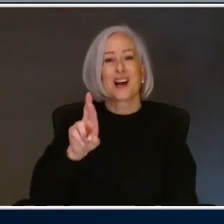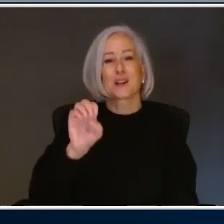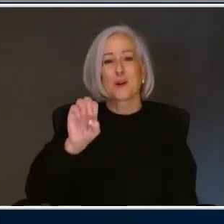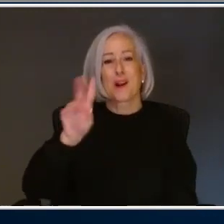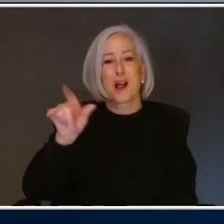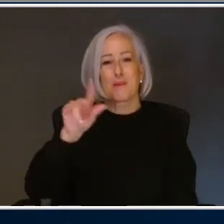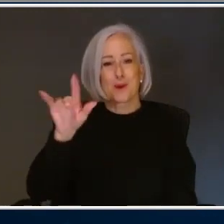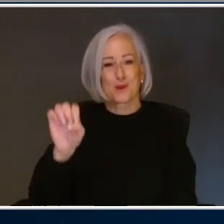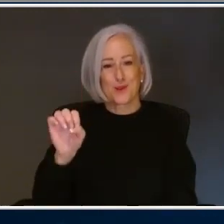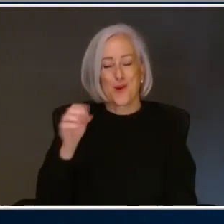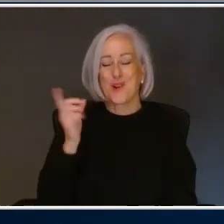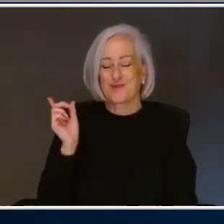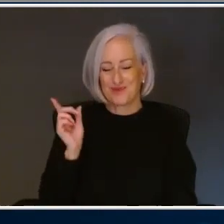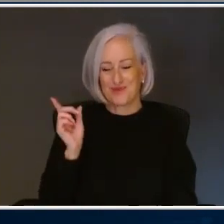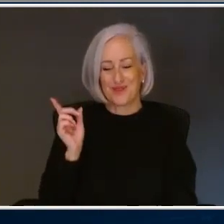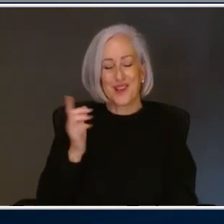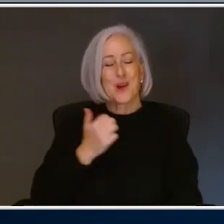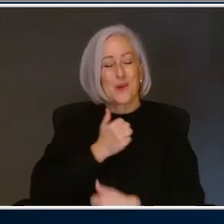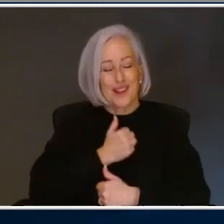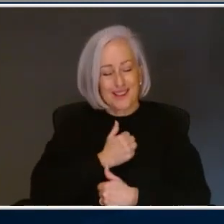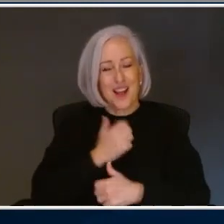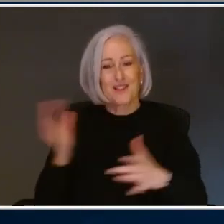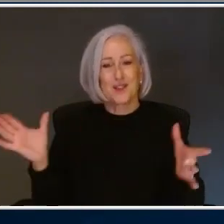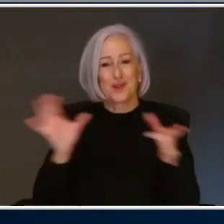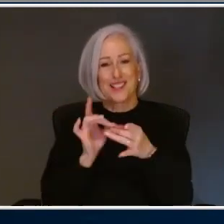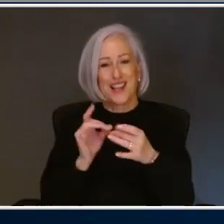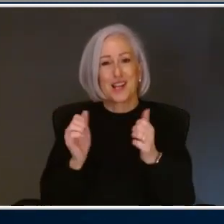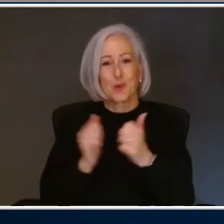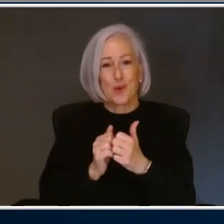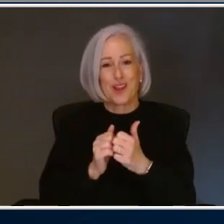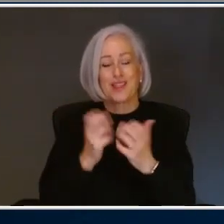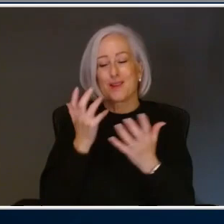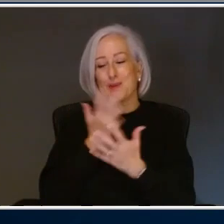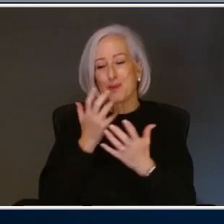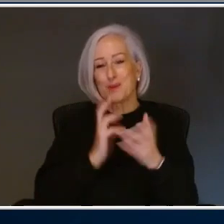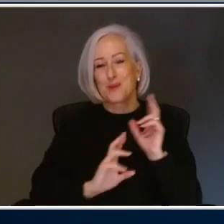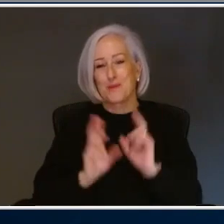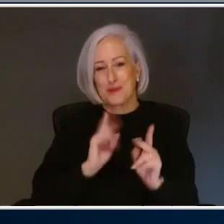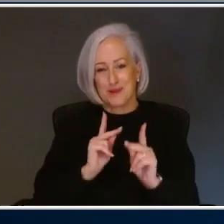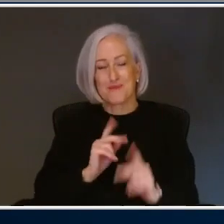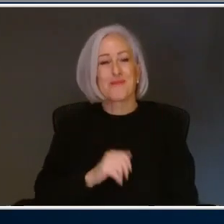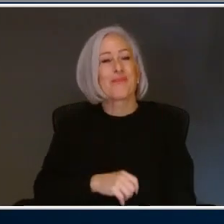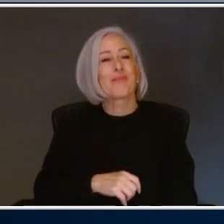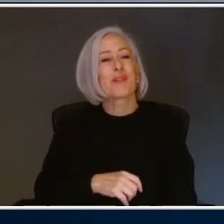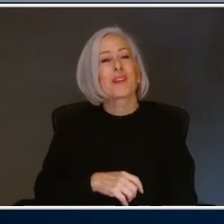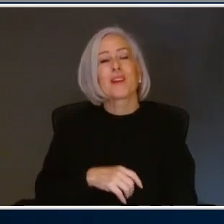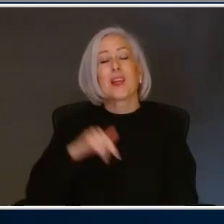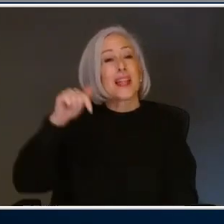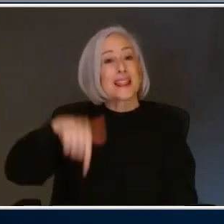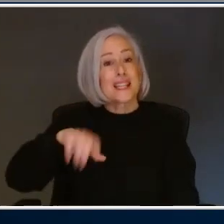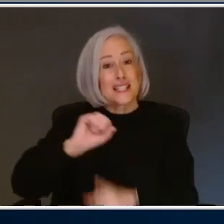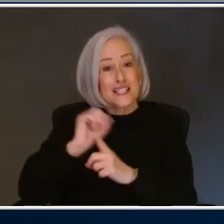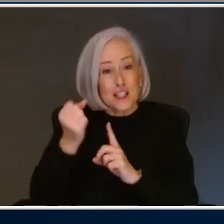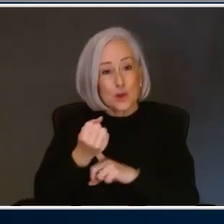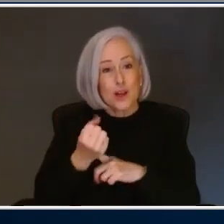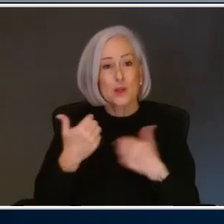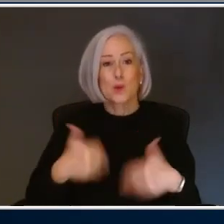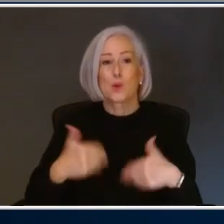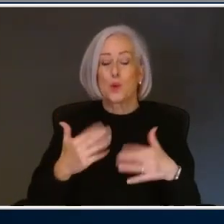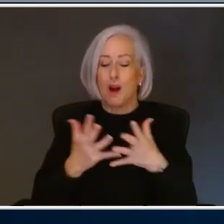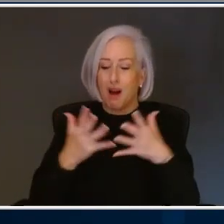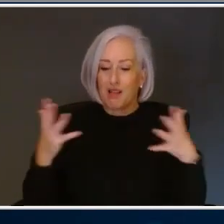love reuniting you with these miracle patients, Dr. Ebersol, but how often do you think of this particular case? We know it got a lot of